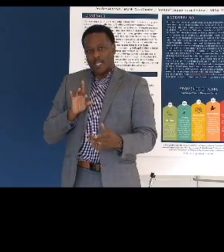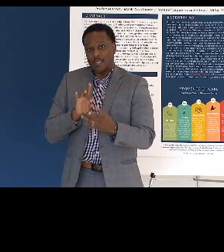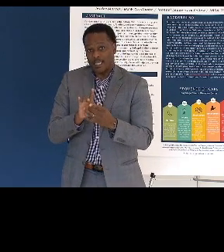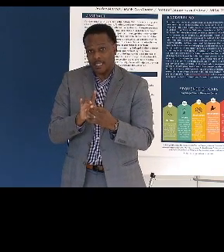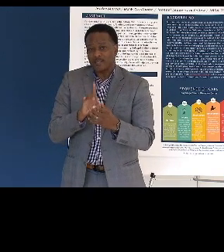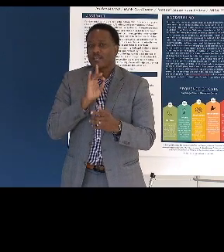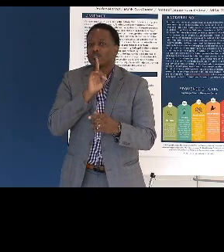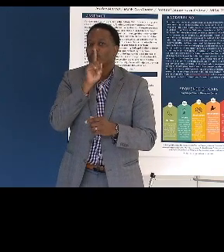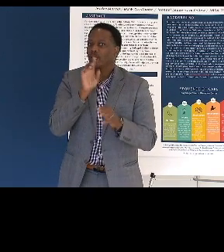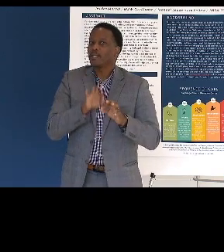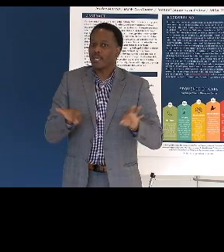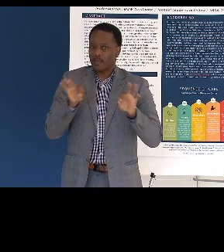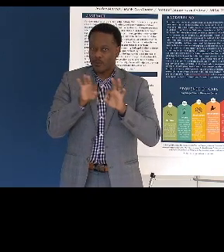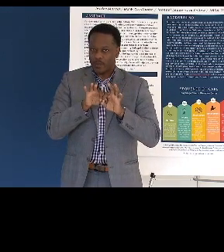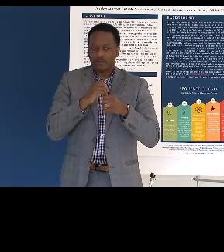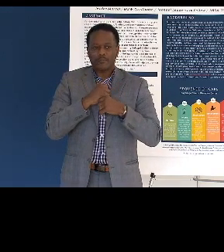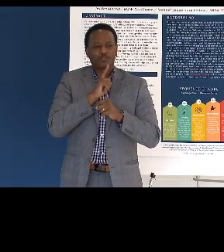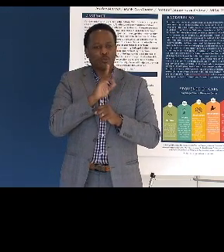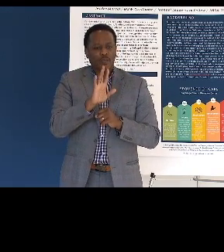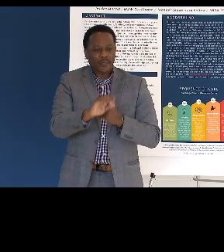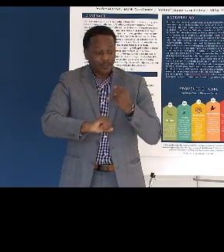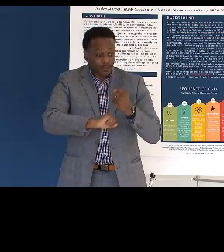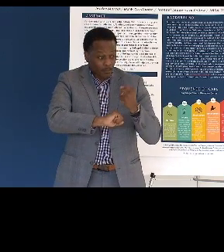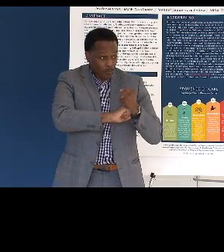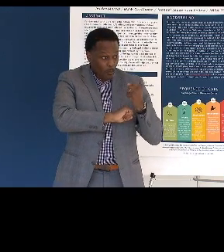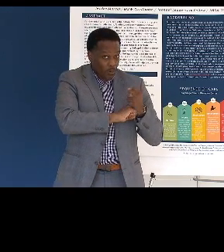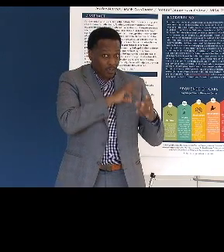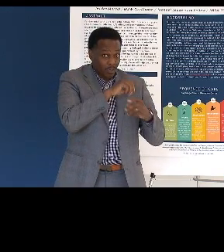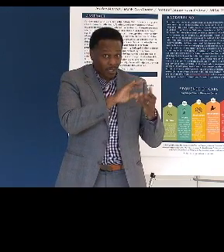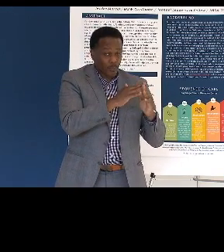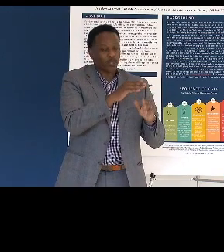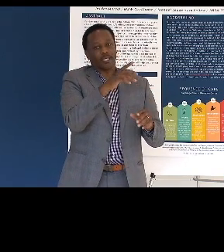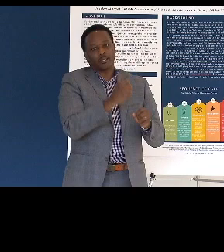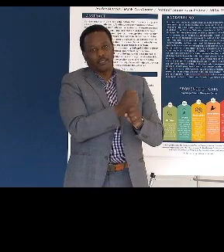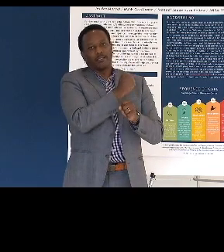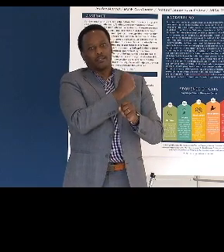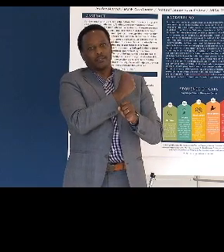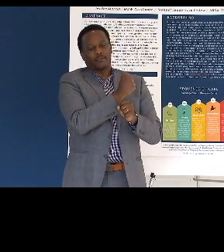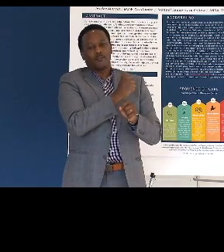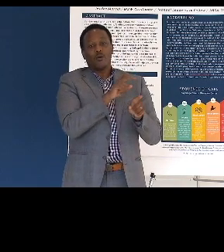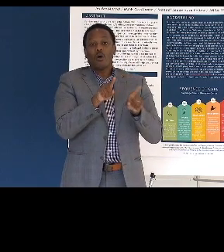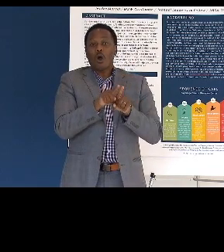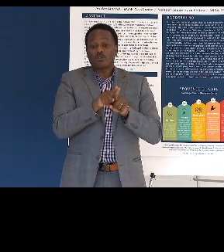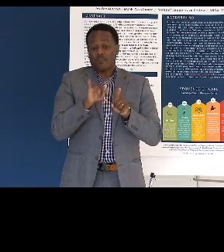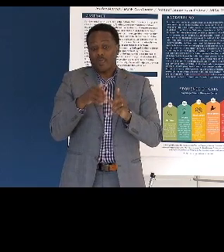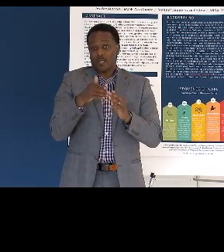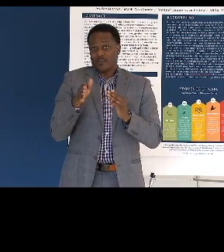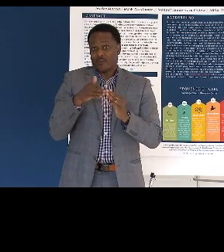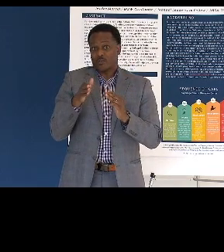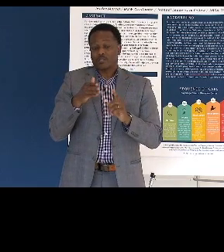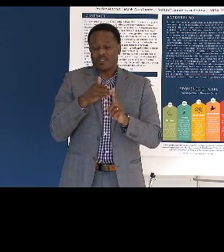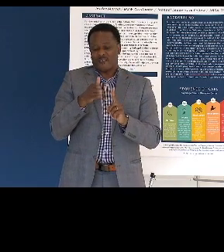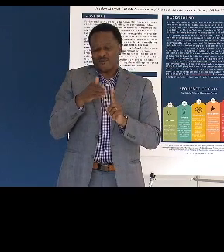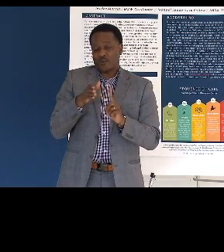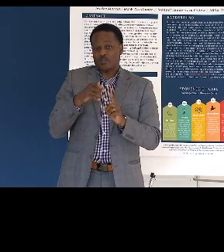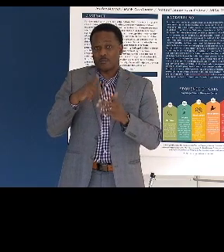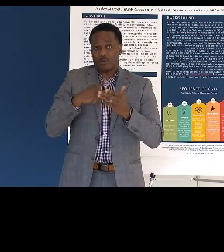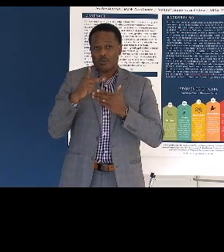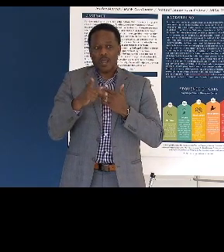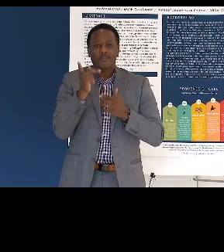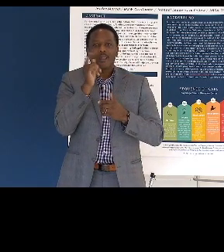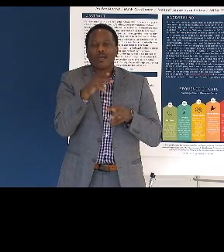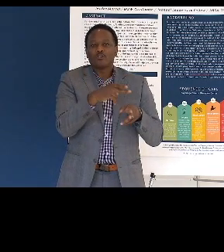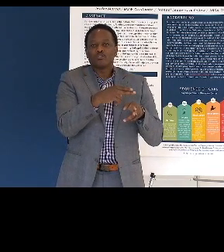to ensuring that they're getting the care and support that they need out in the community, given that diversion programs like ours are short-term